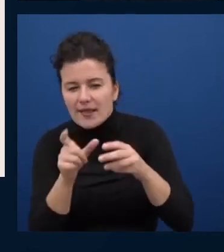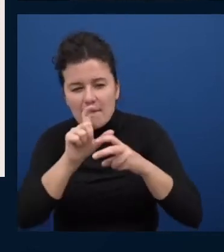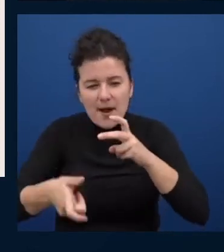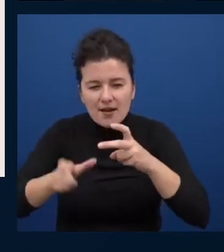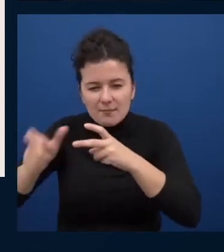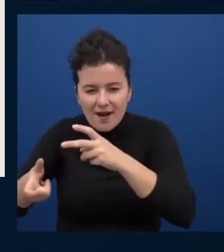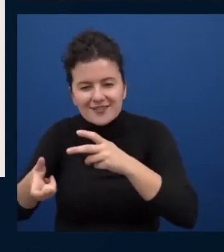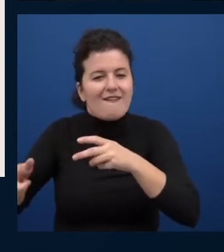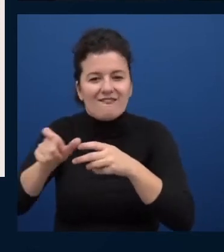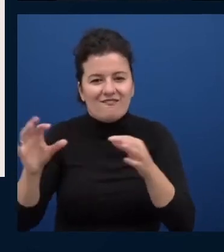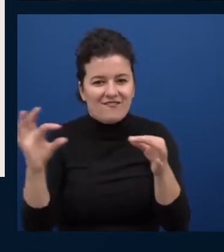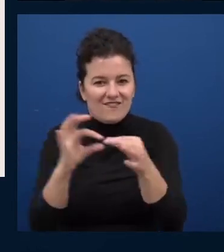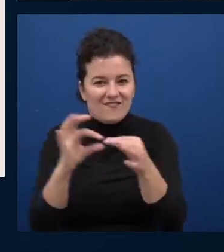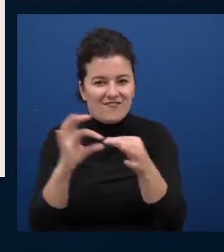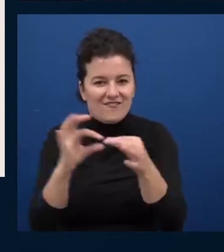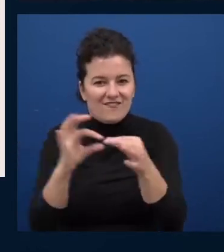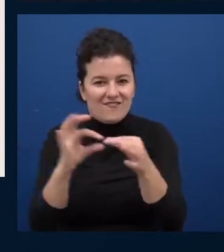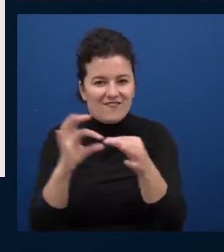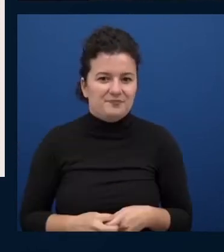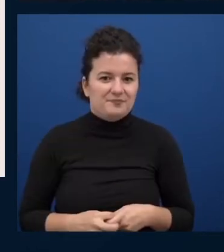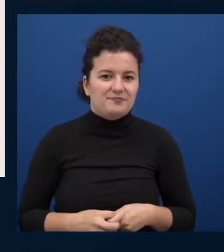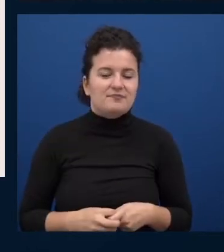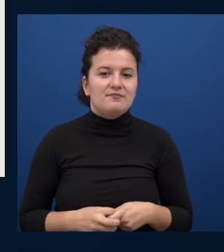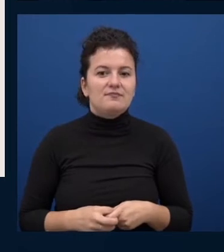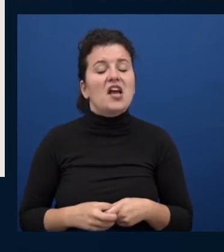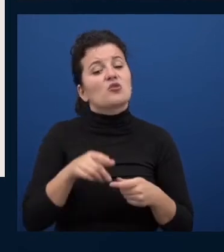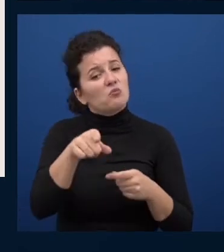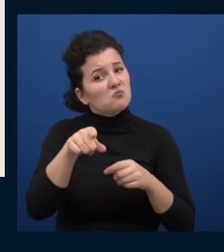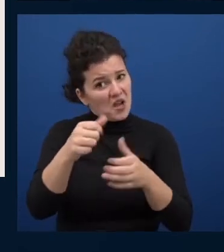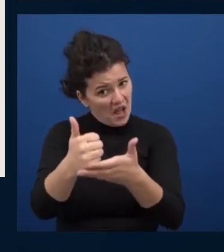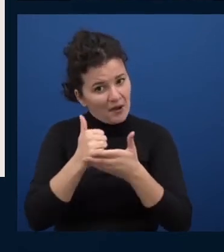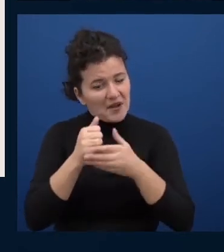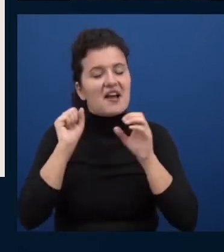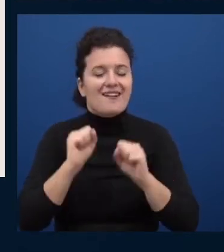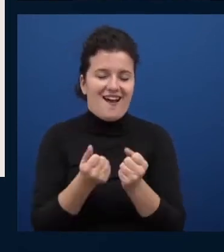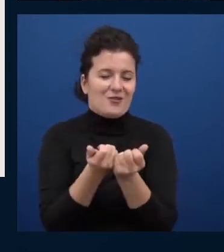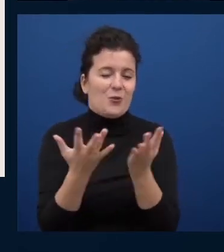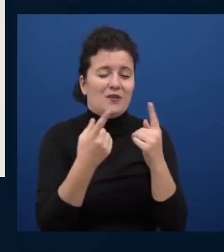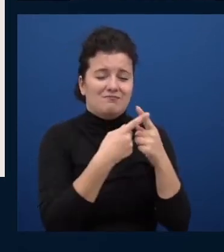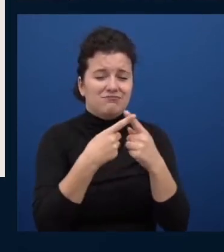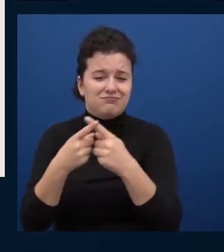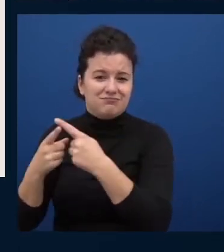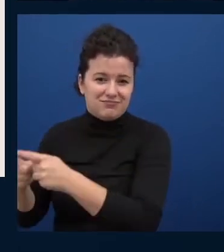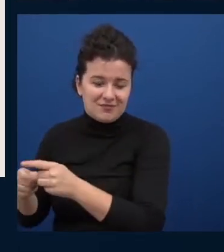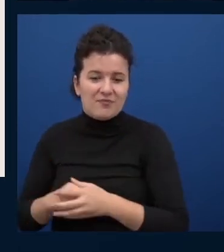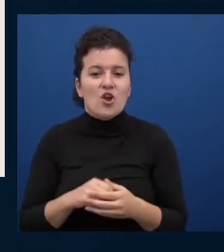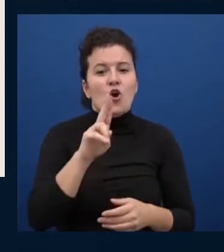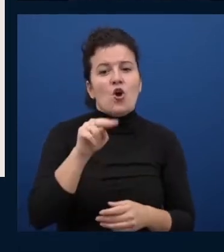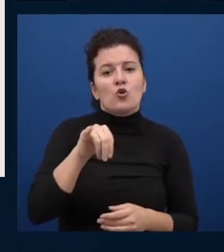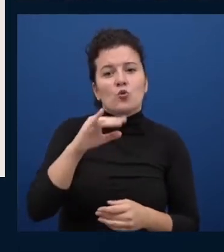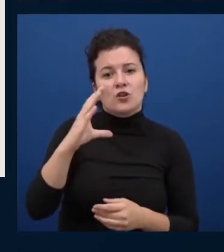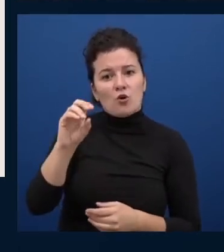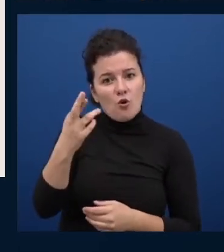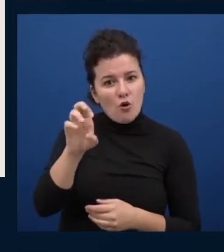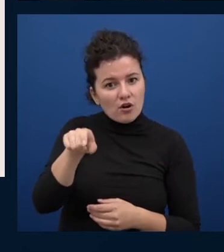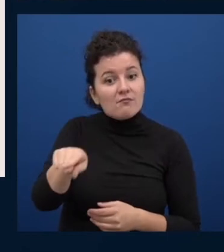So how can you help? And there are many ways to help us. Keep in mind that the Umbraco or the Unicore community team is here to assist